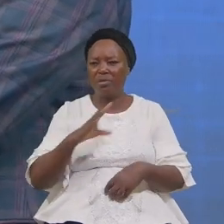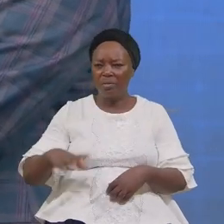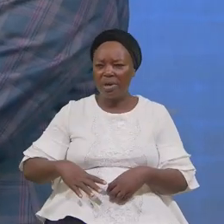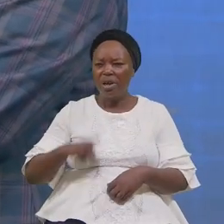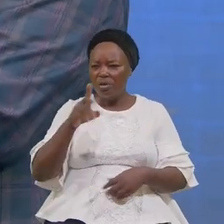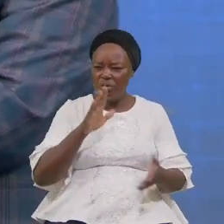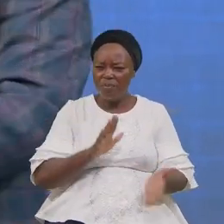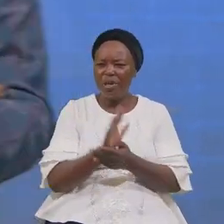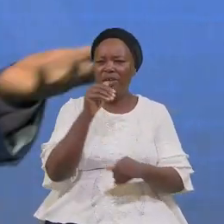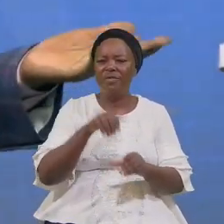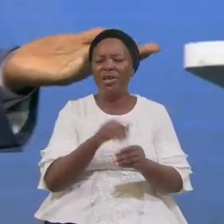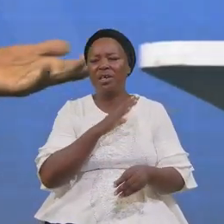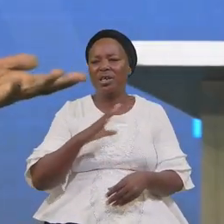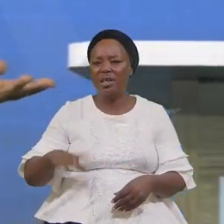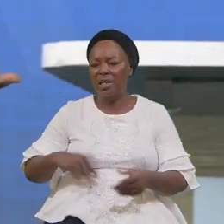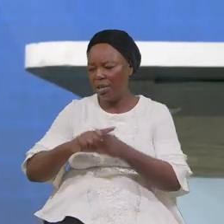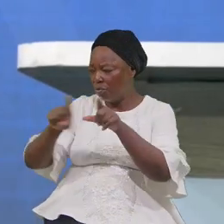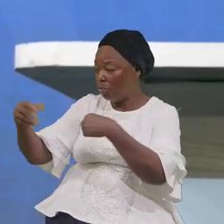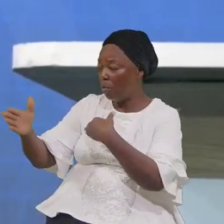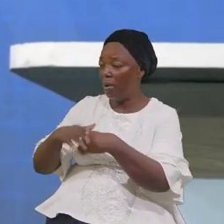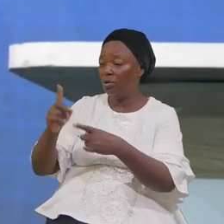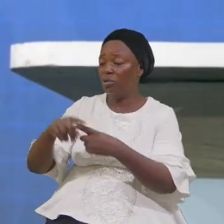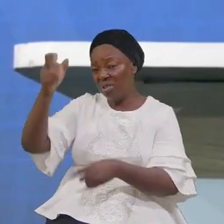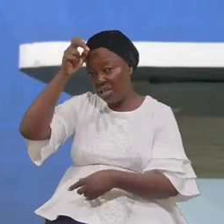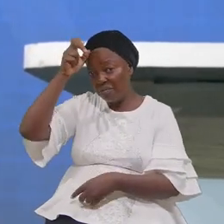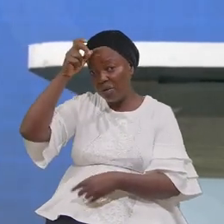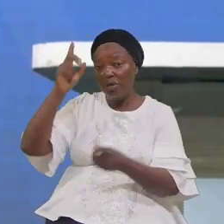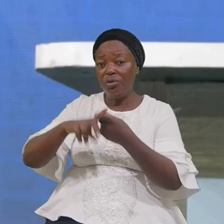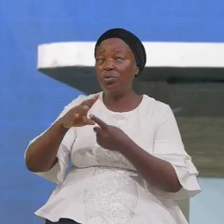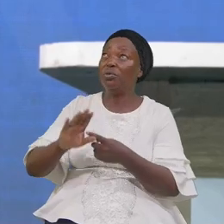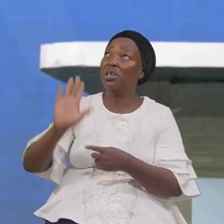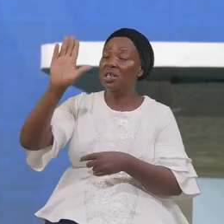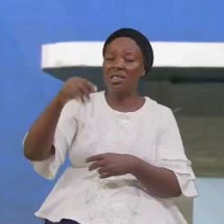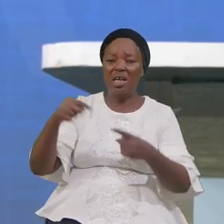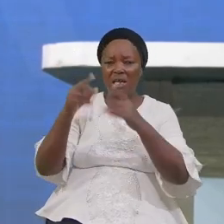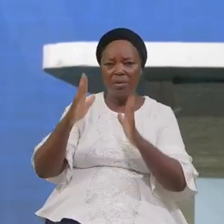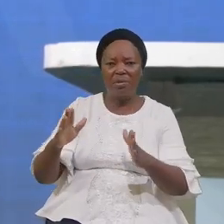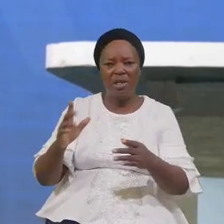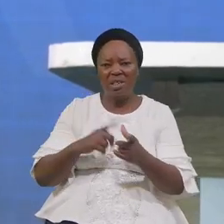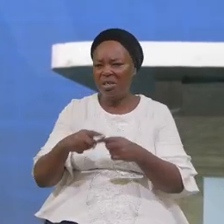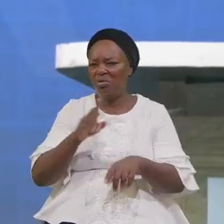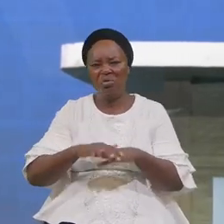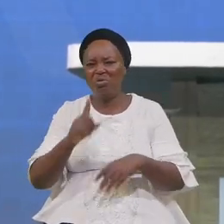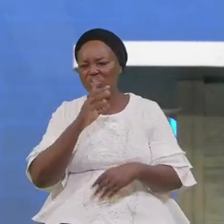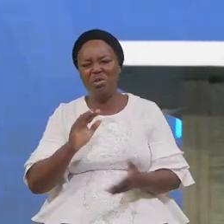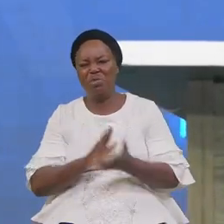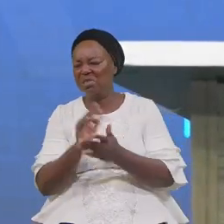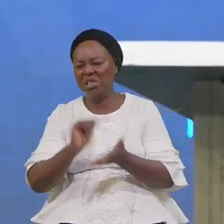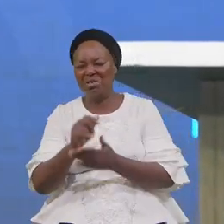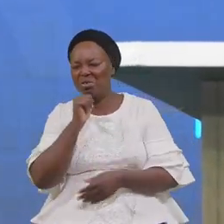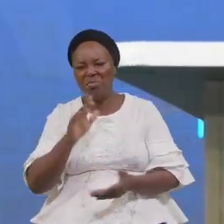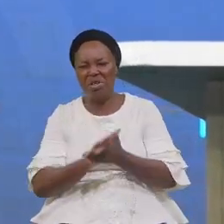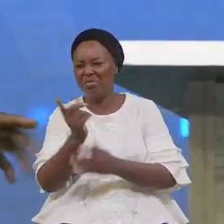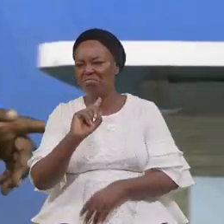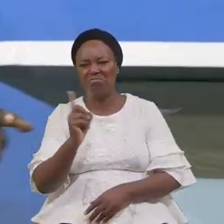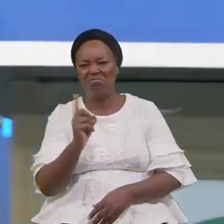believe in Christ, and you go back to Satan, to his enemy, you didn't really believe. That's no belief.